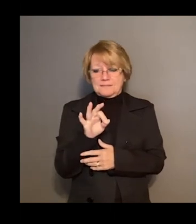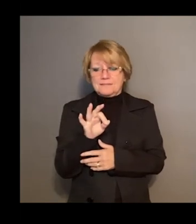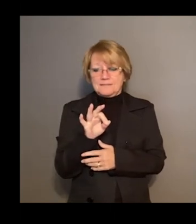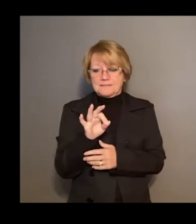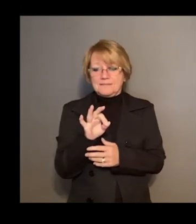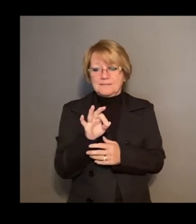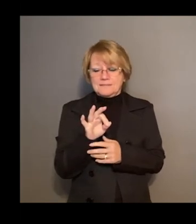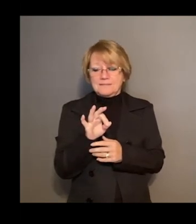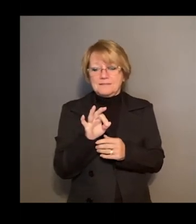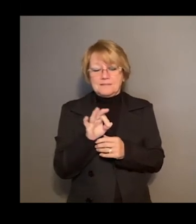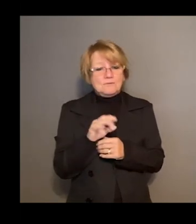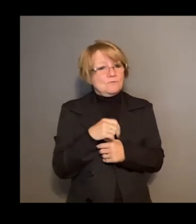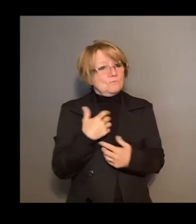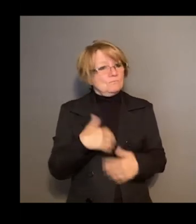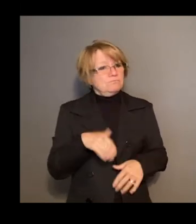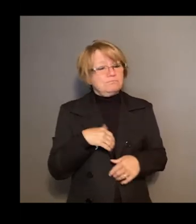in